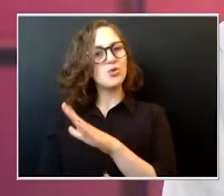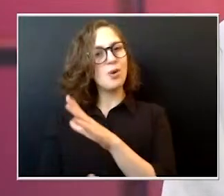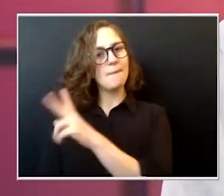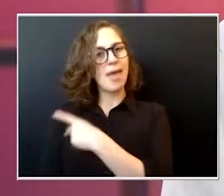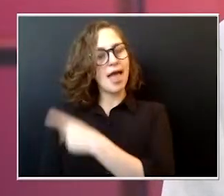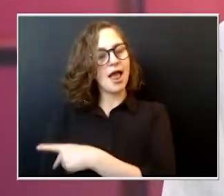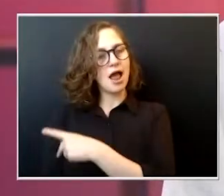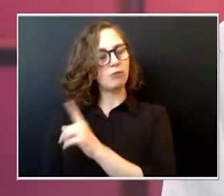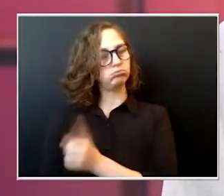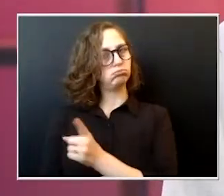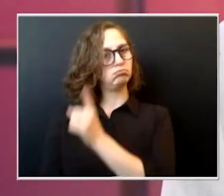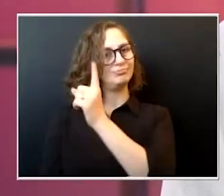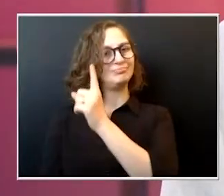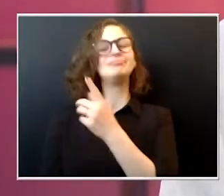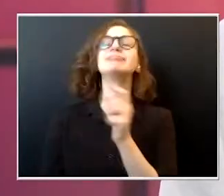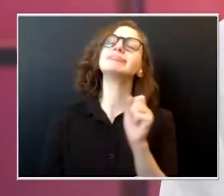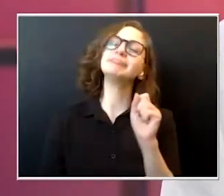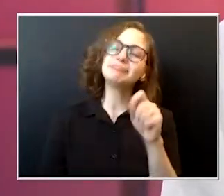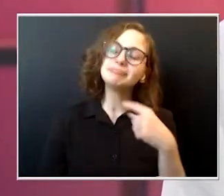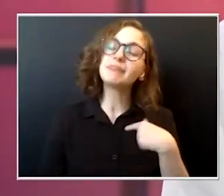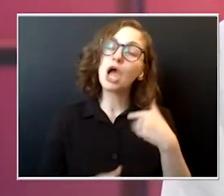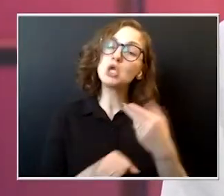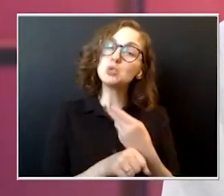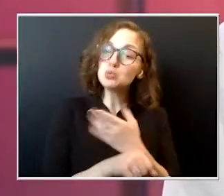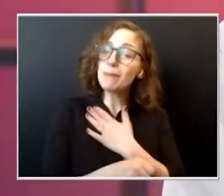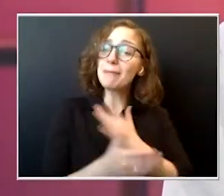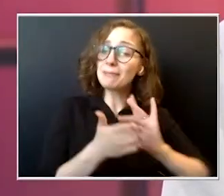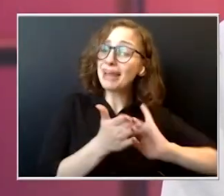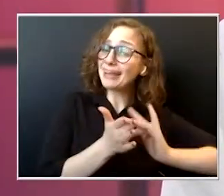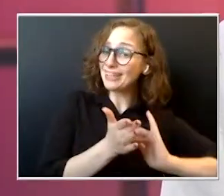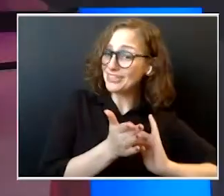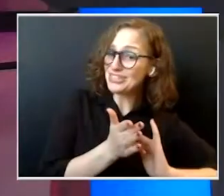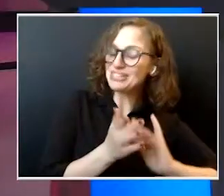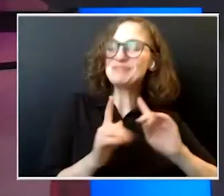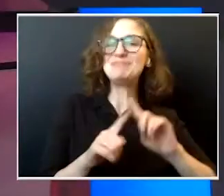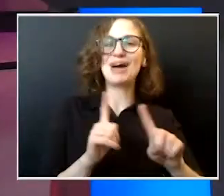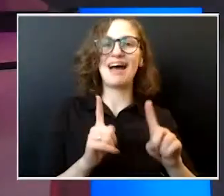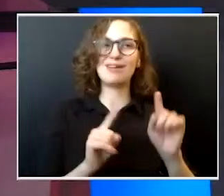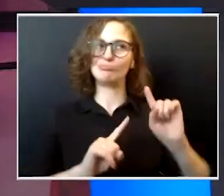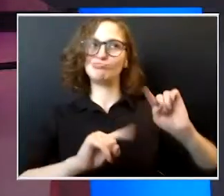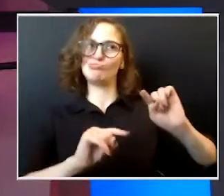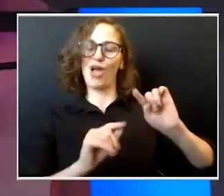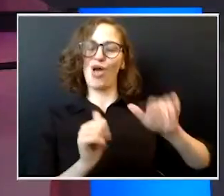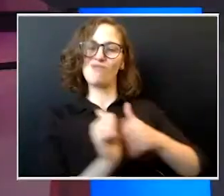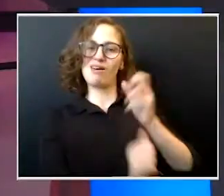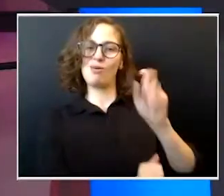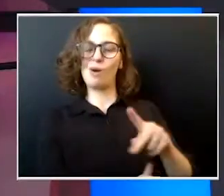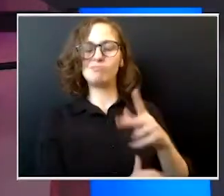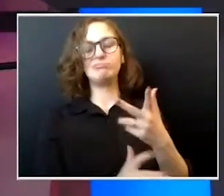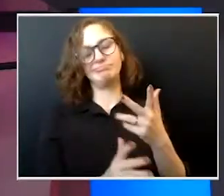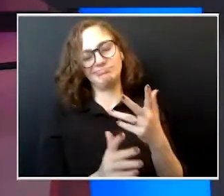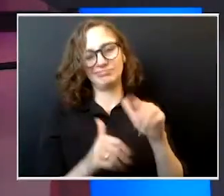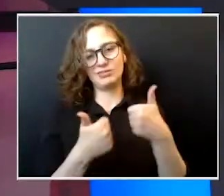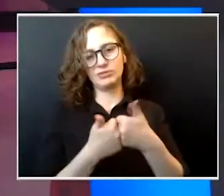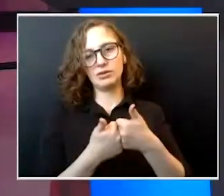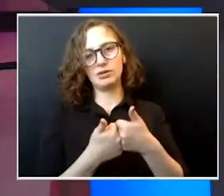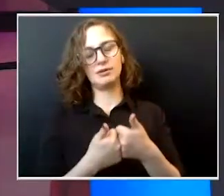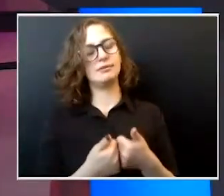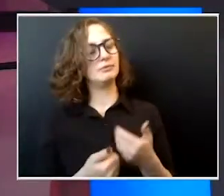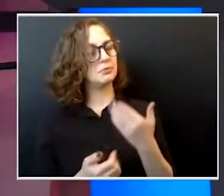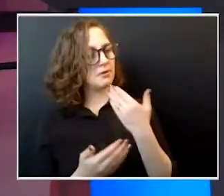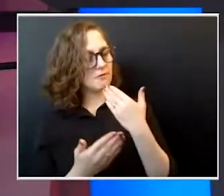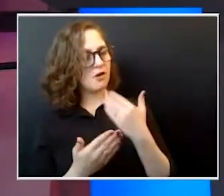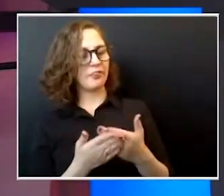but in terms of follow-up, you know, it was a little more challenging. Right. So good thing Tori was kind of eagle-eyeing